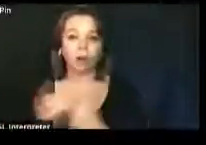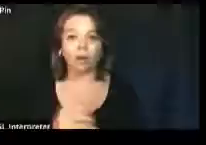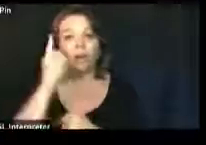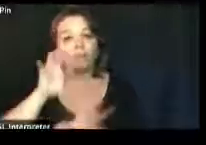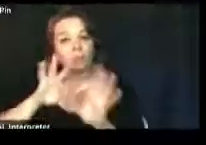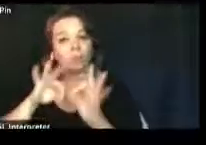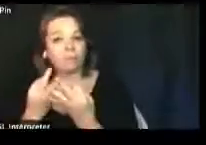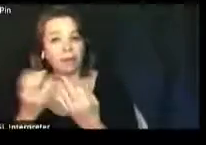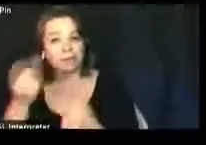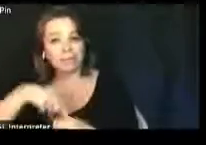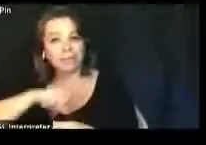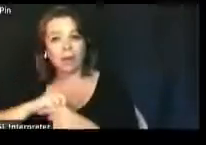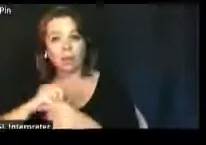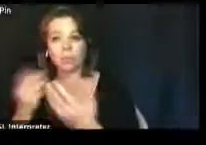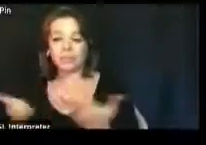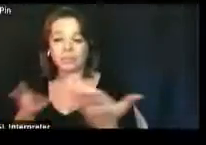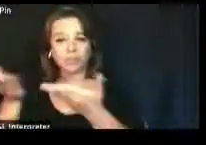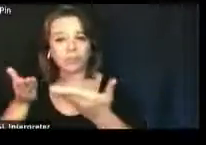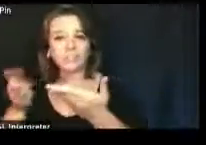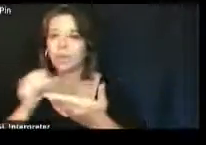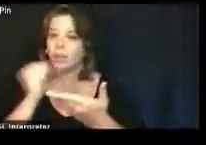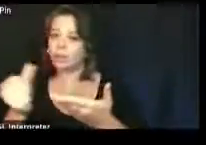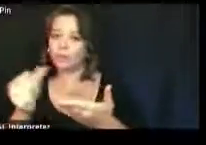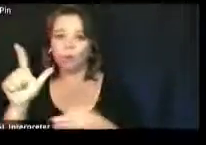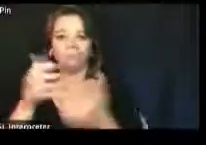Long Beach up. Thank you.